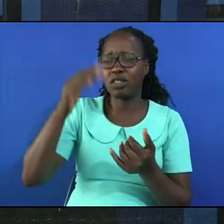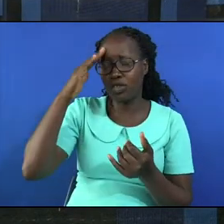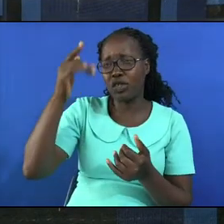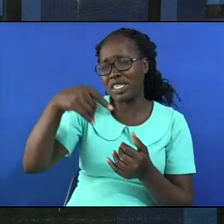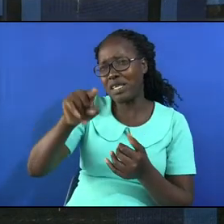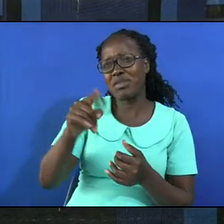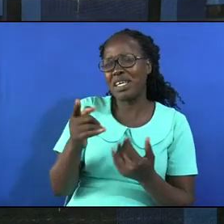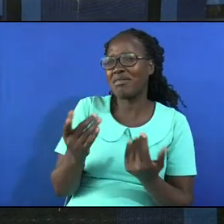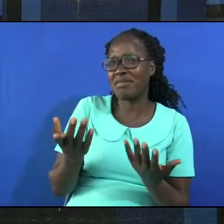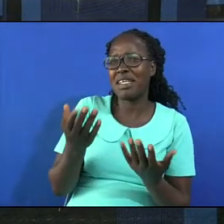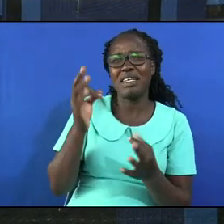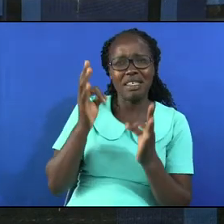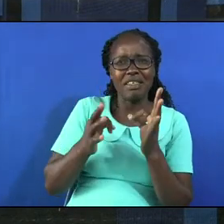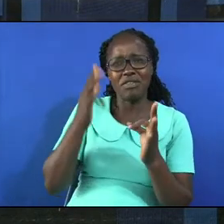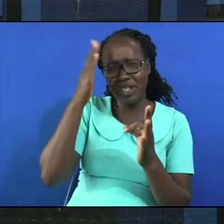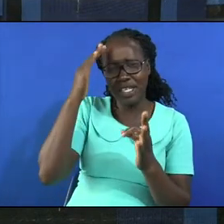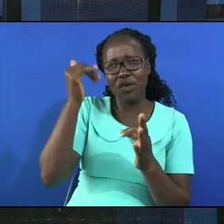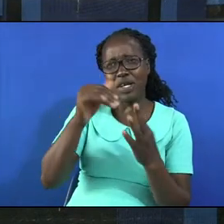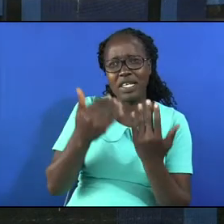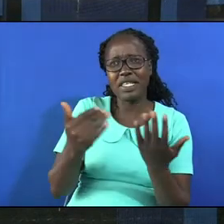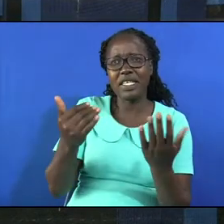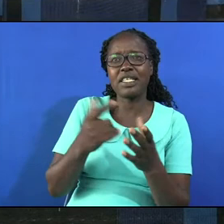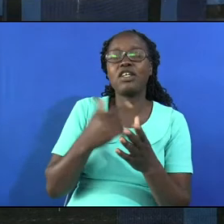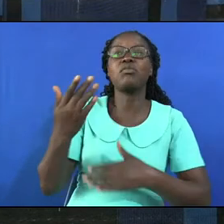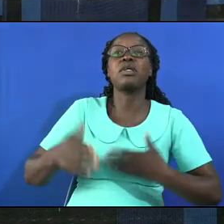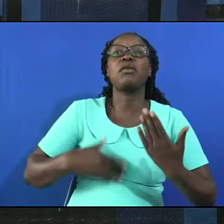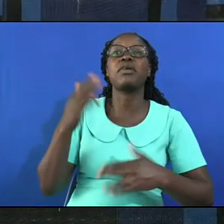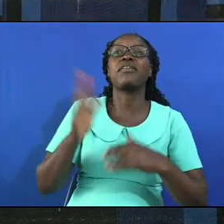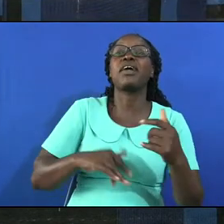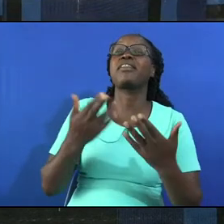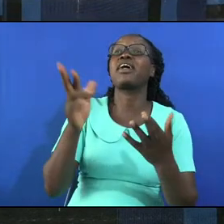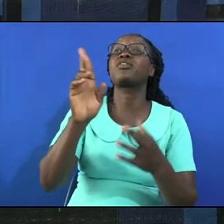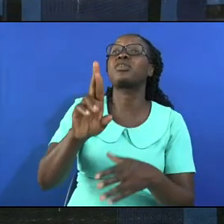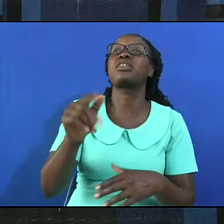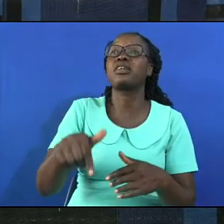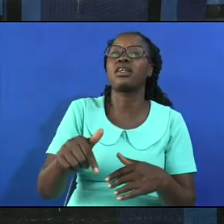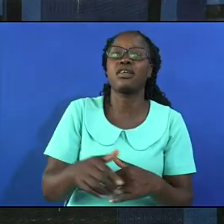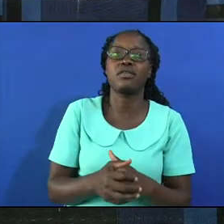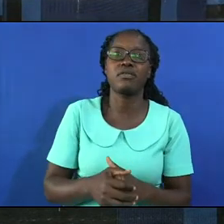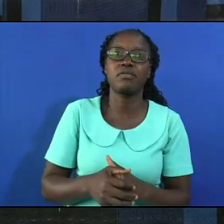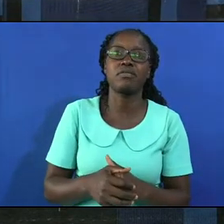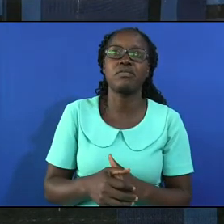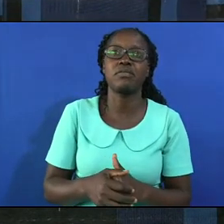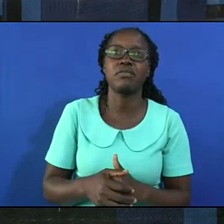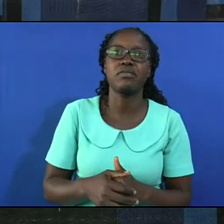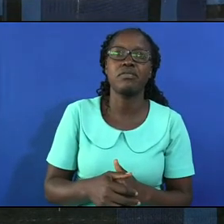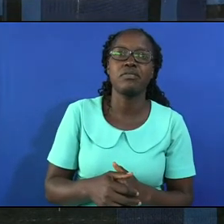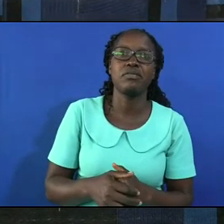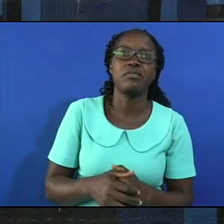know themselves. If they knew anything, they would be happier than they are today.